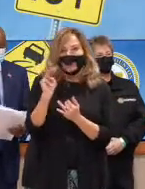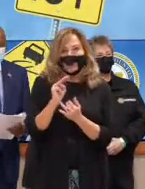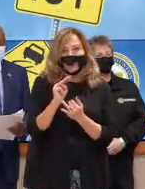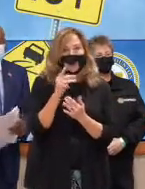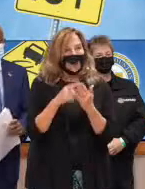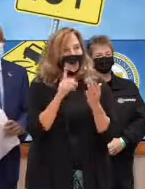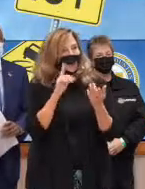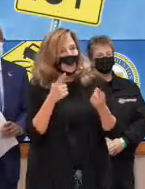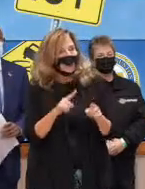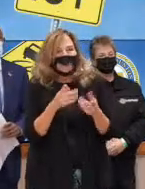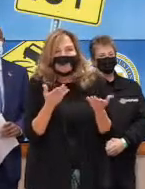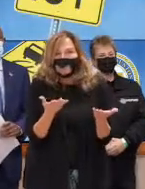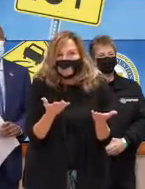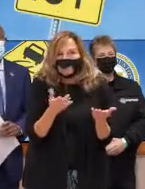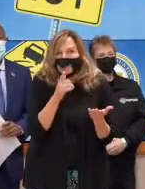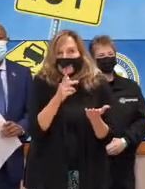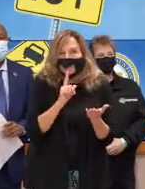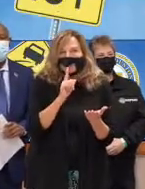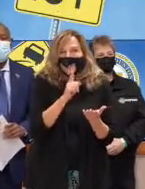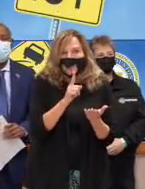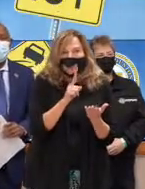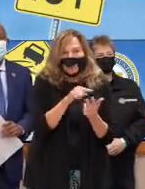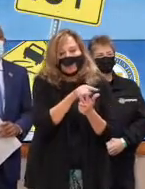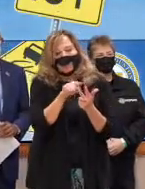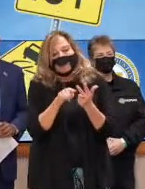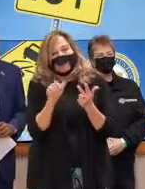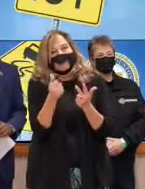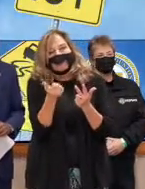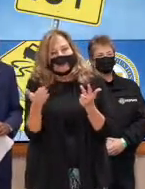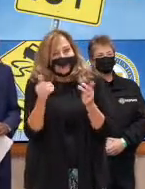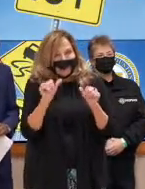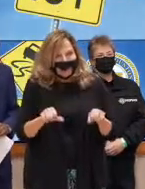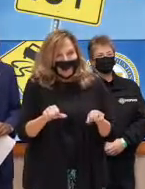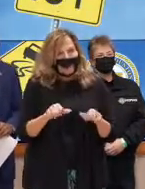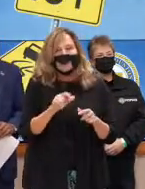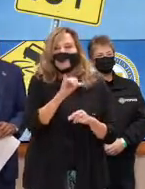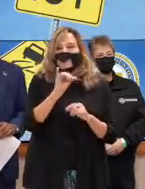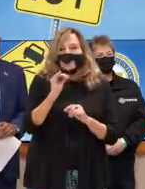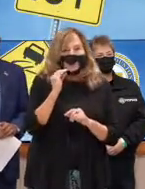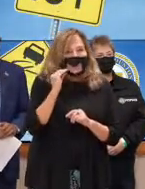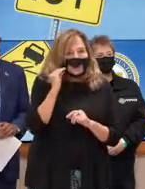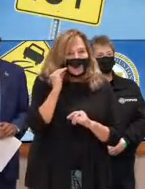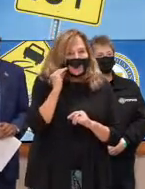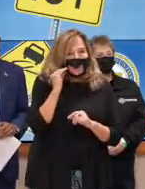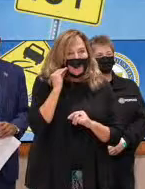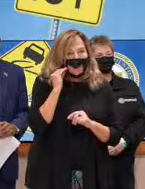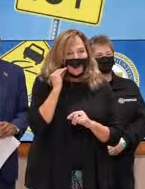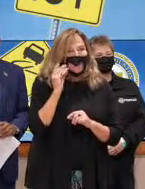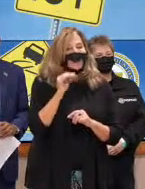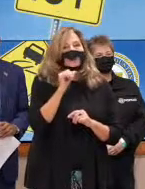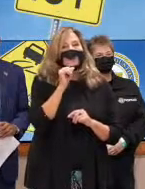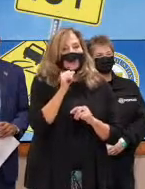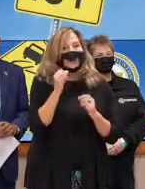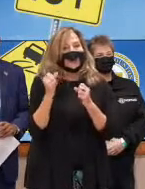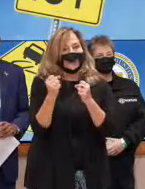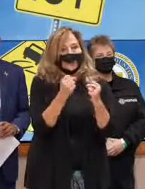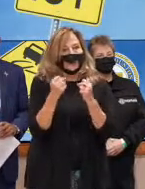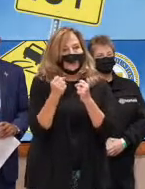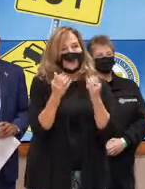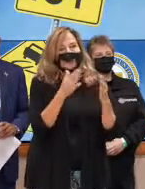again, do not travel during that time. Stay where you are and plan to be at that